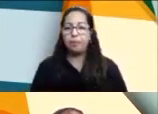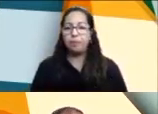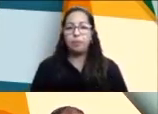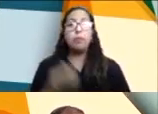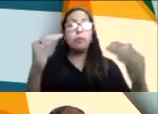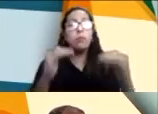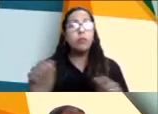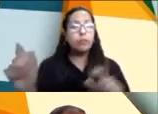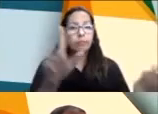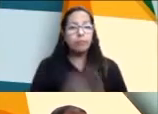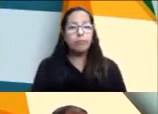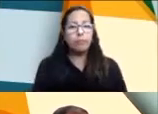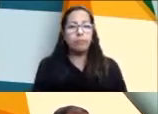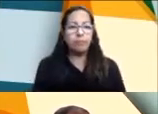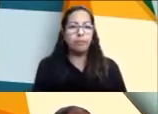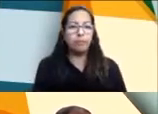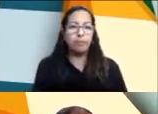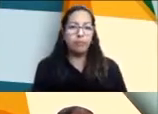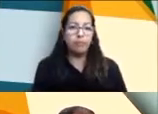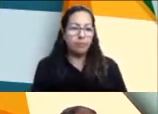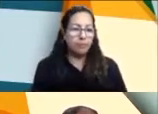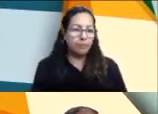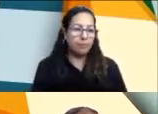next slide, please.